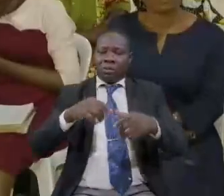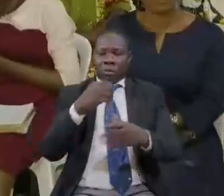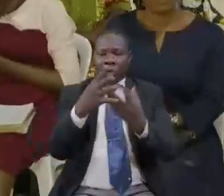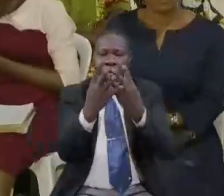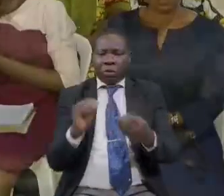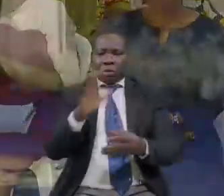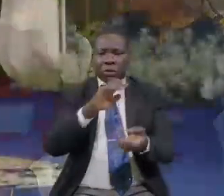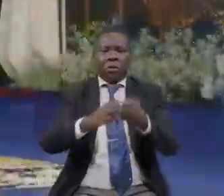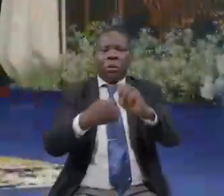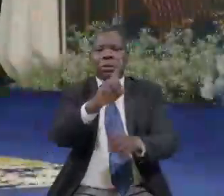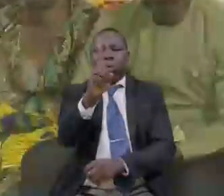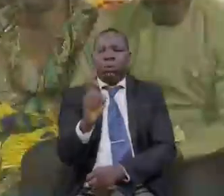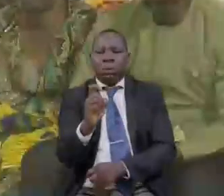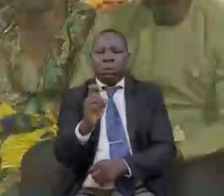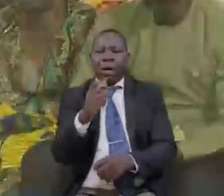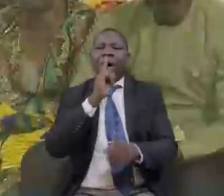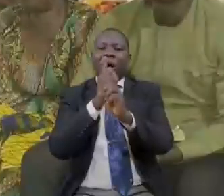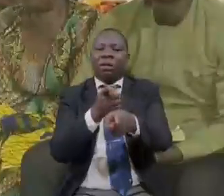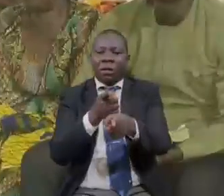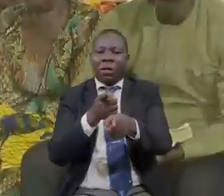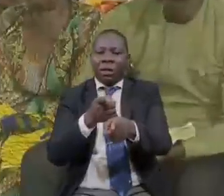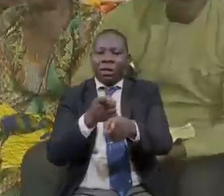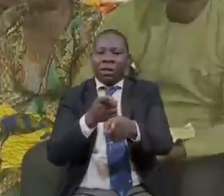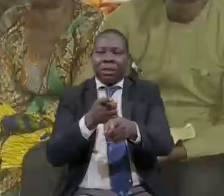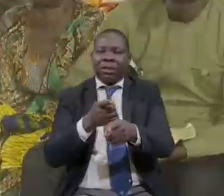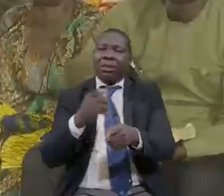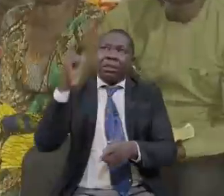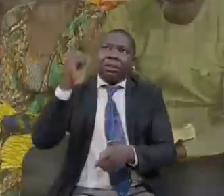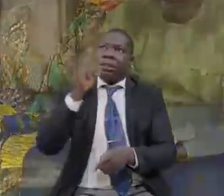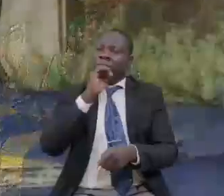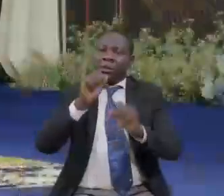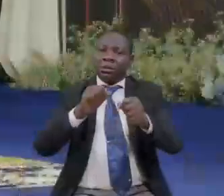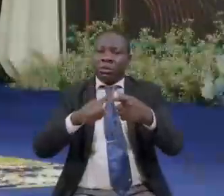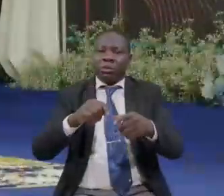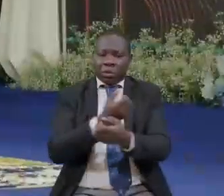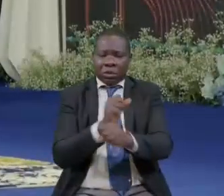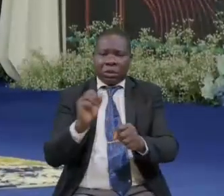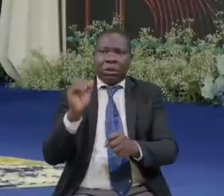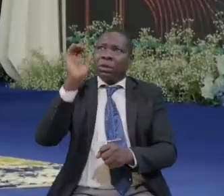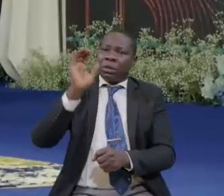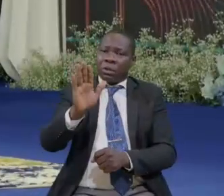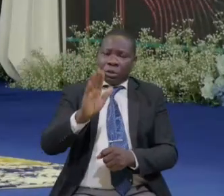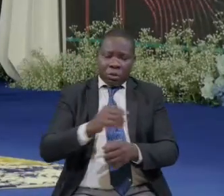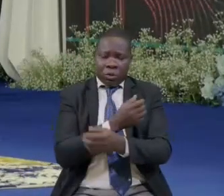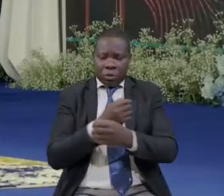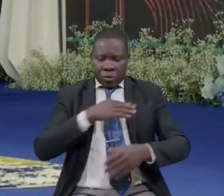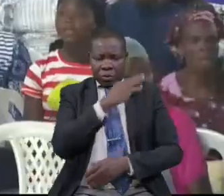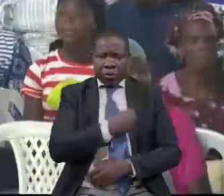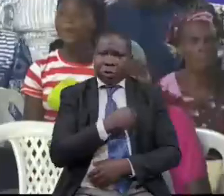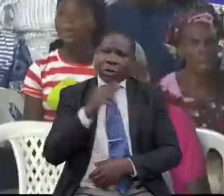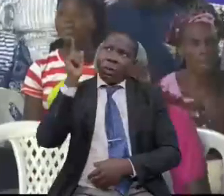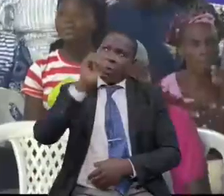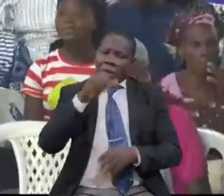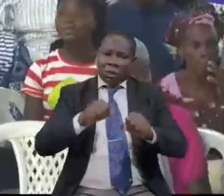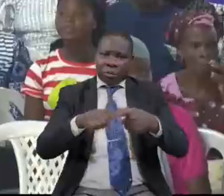Let me hear you. He's able to save your soul. He's able to heal your body.